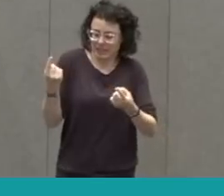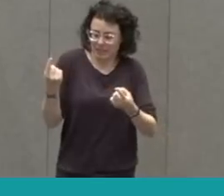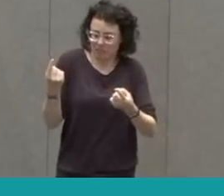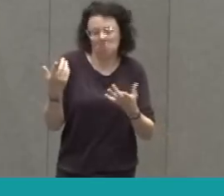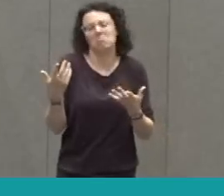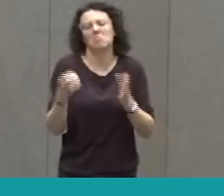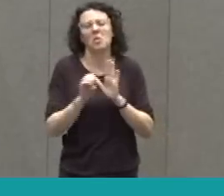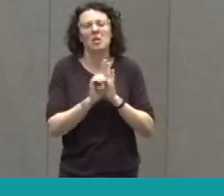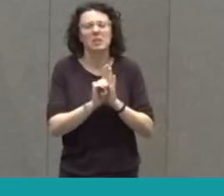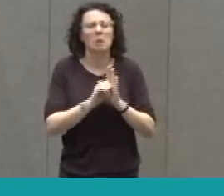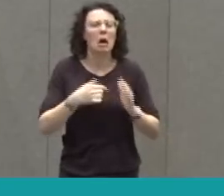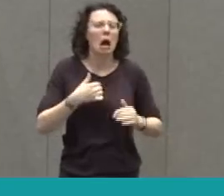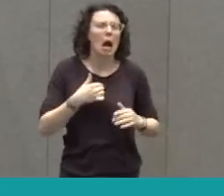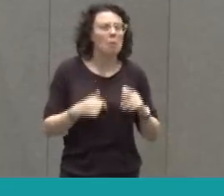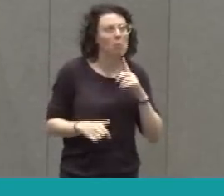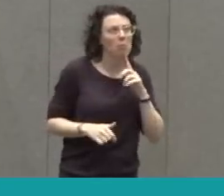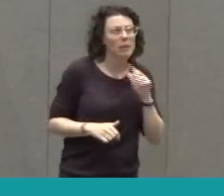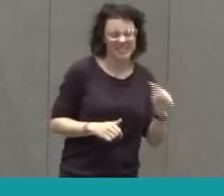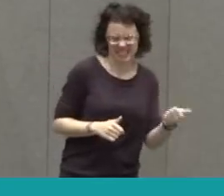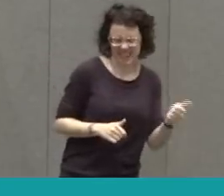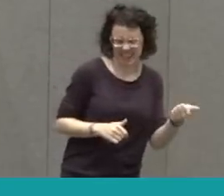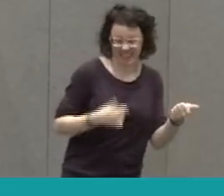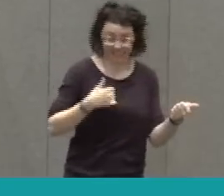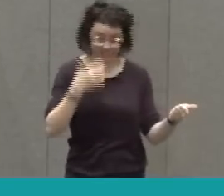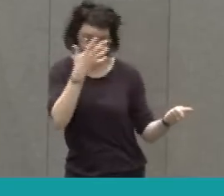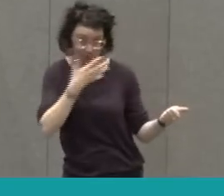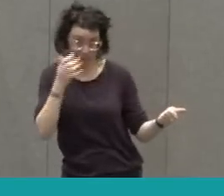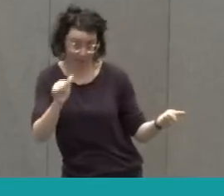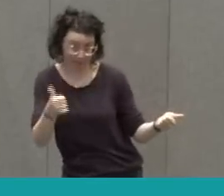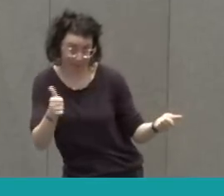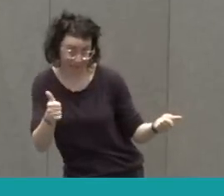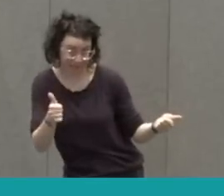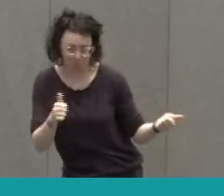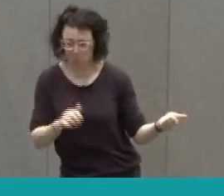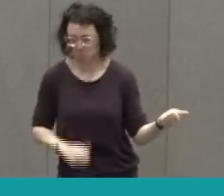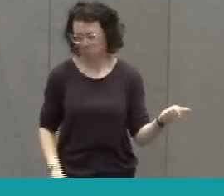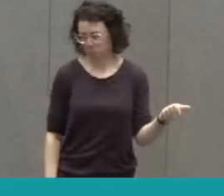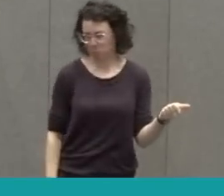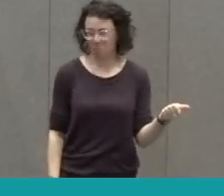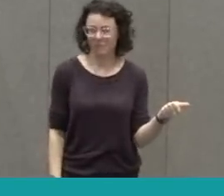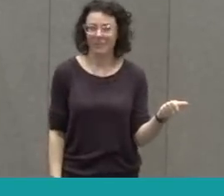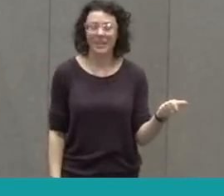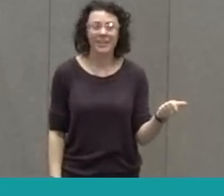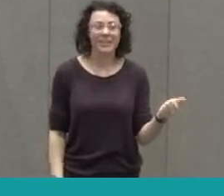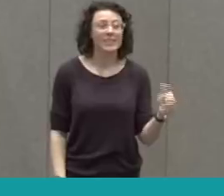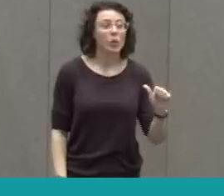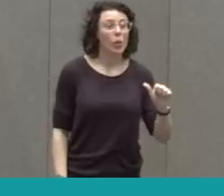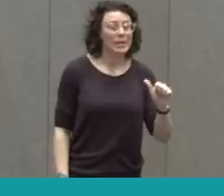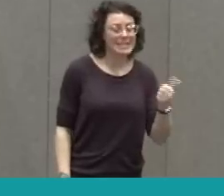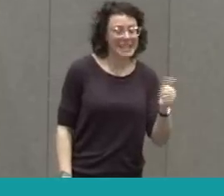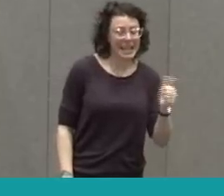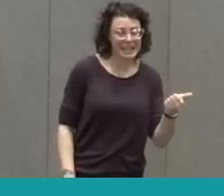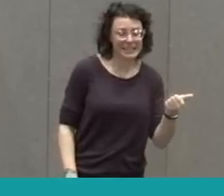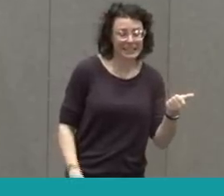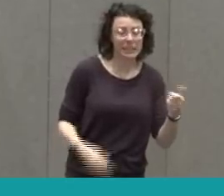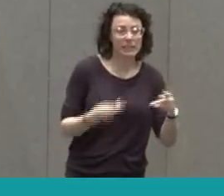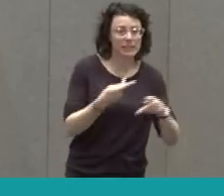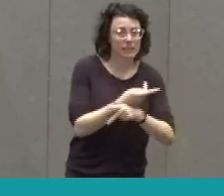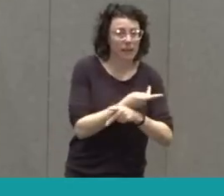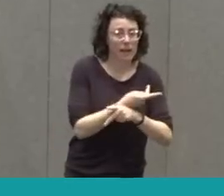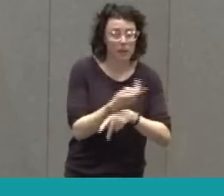Don't I look it? Yay. Times 12 would give us the months. So what is 10 times